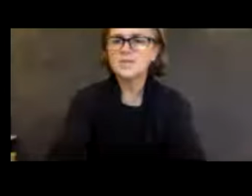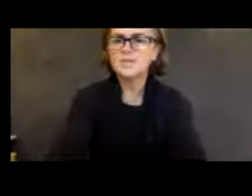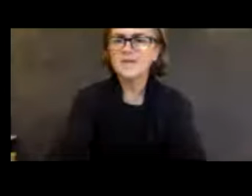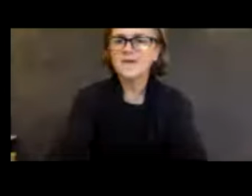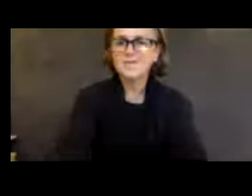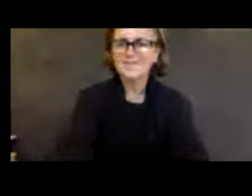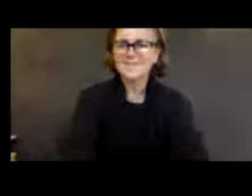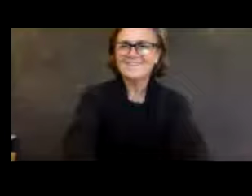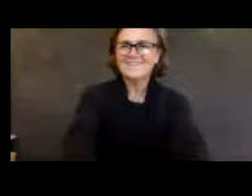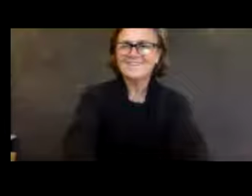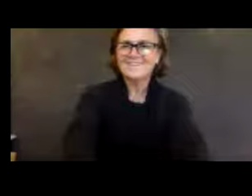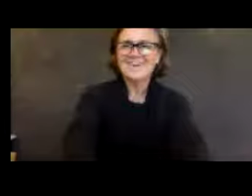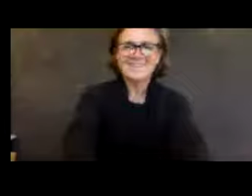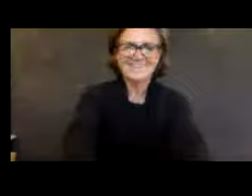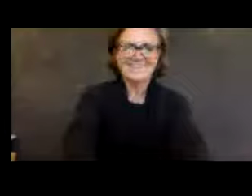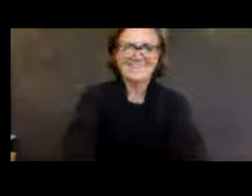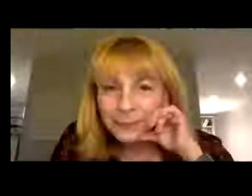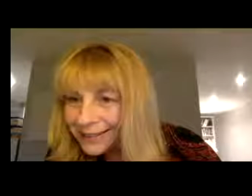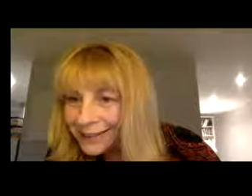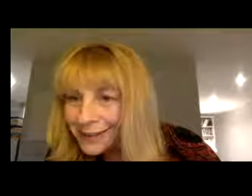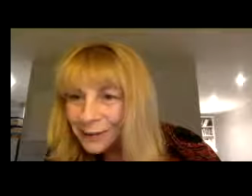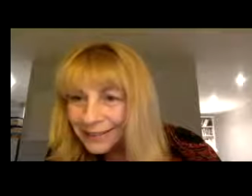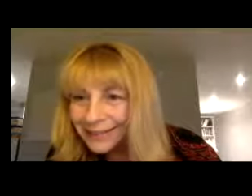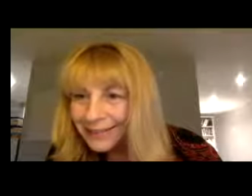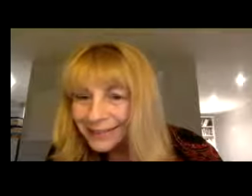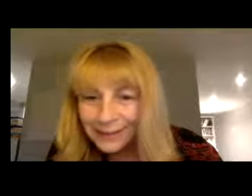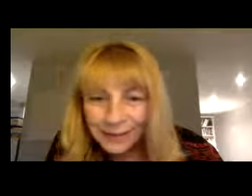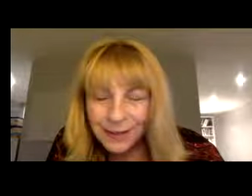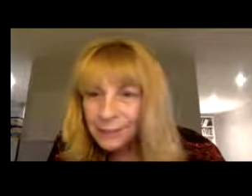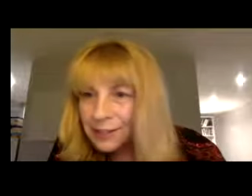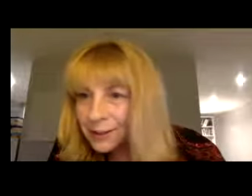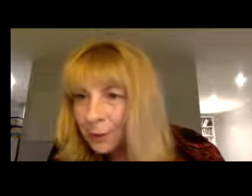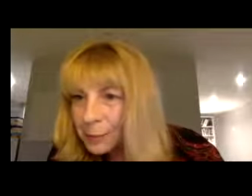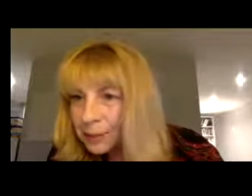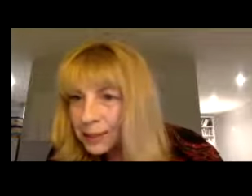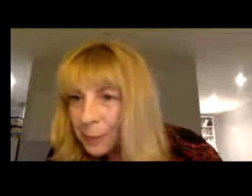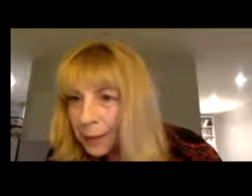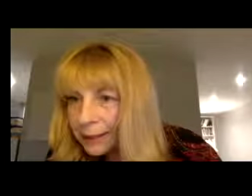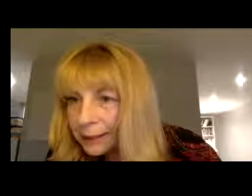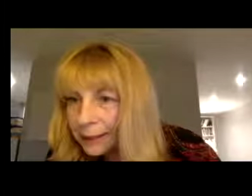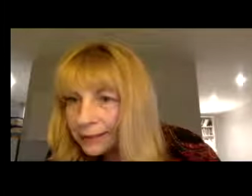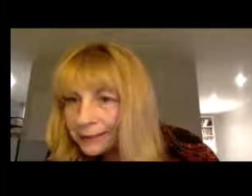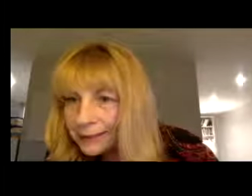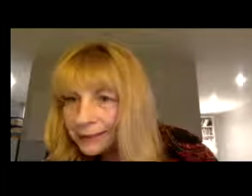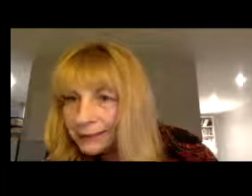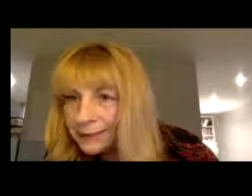There you are. I've got you now. Okay. Sorry. Thank you. I'm just going to put the spotlight